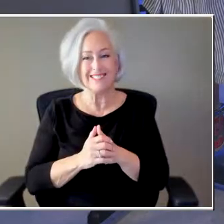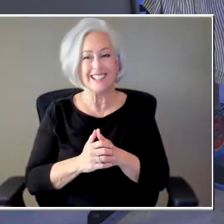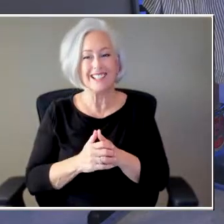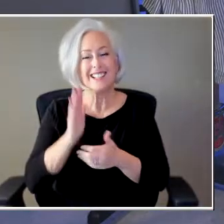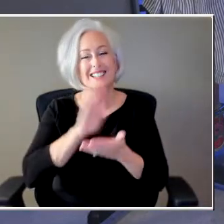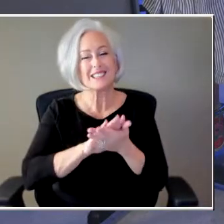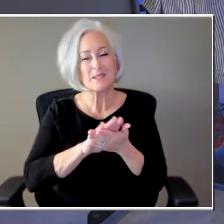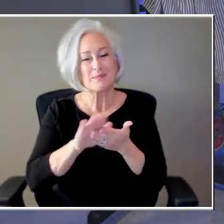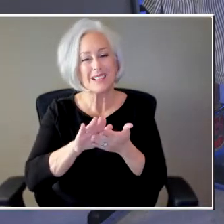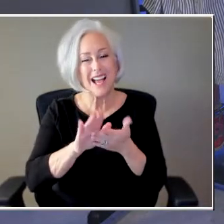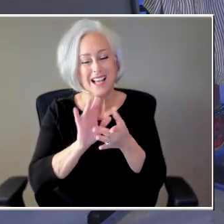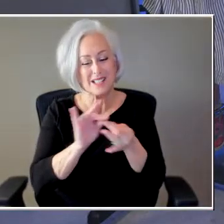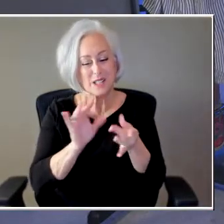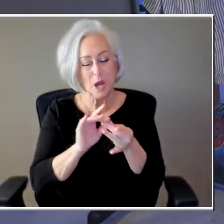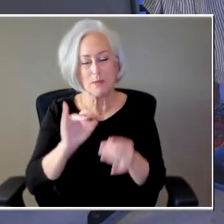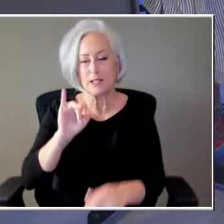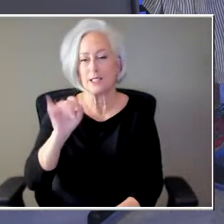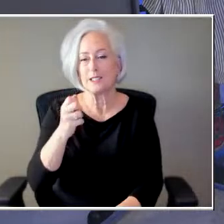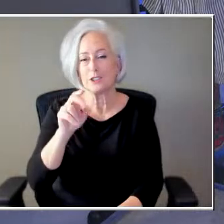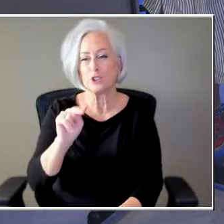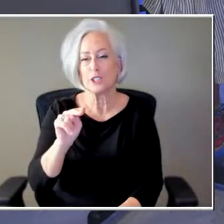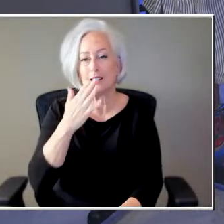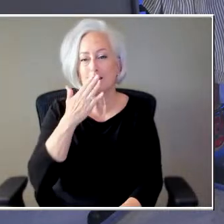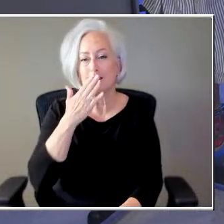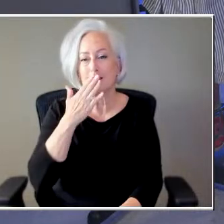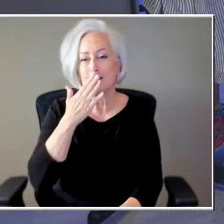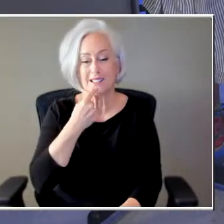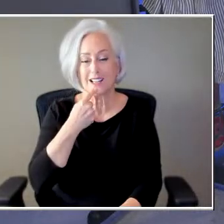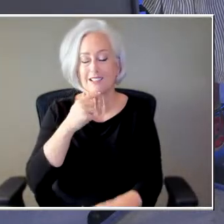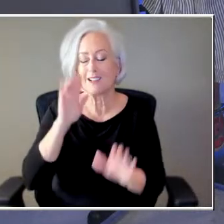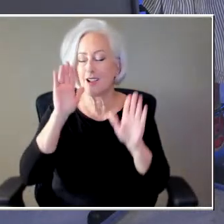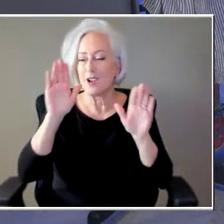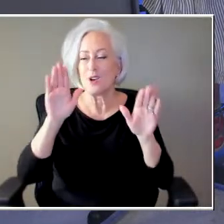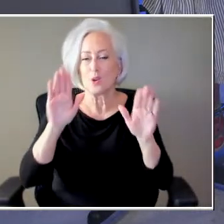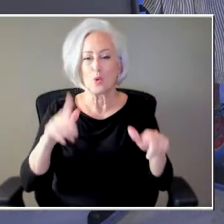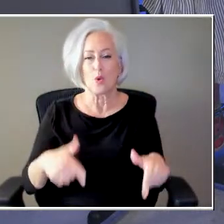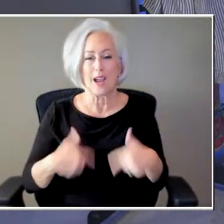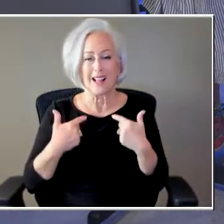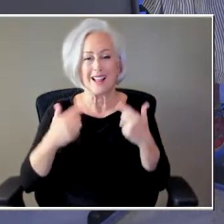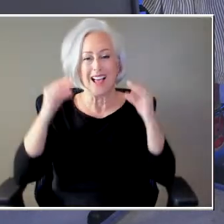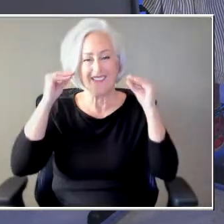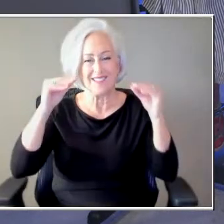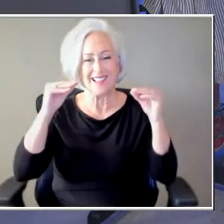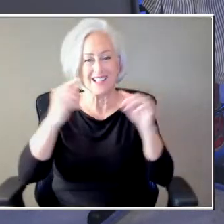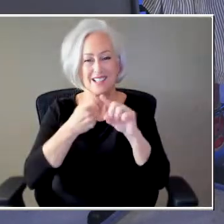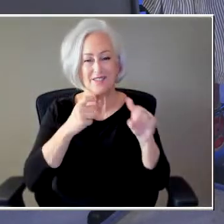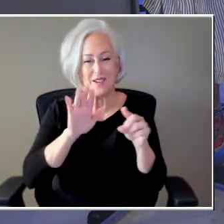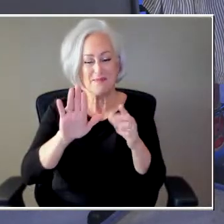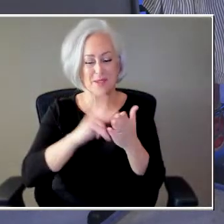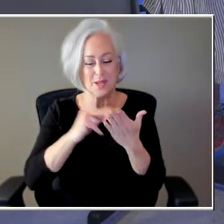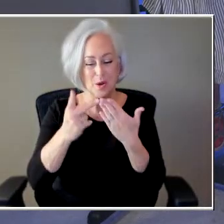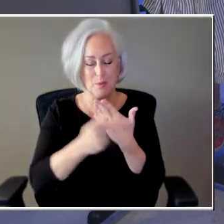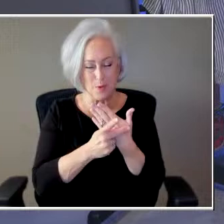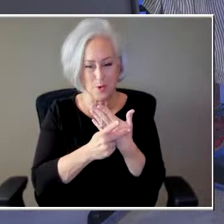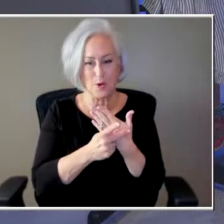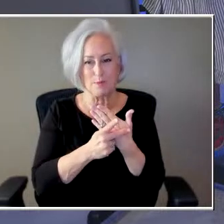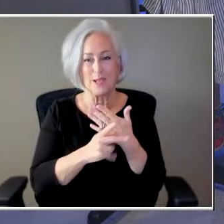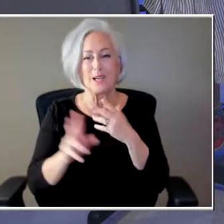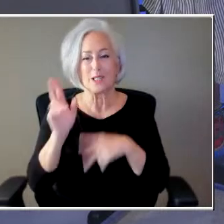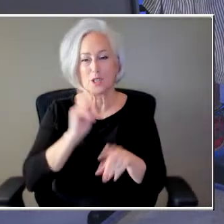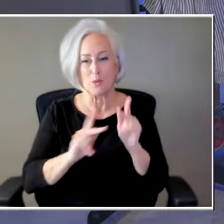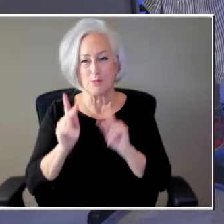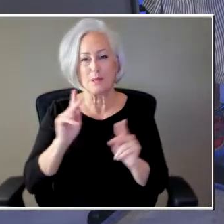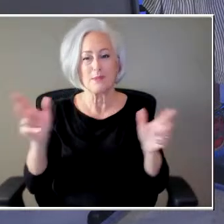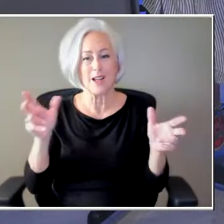Gene. Gene, thanks for watching this morning. He says, great life lesson from this program. So people are listening and have some nice takeaways from that.